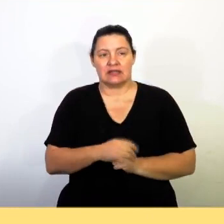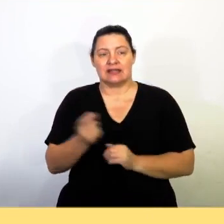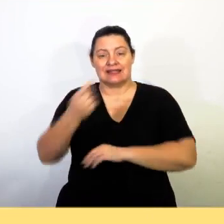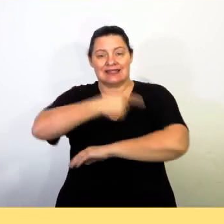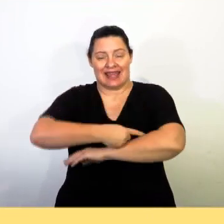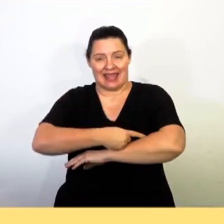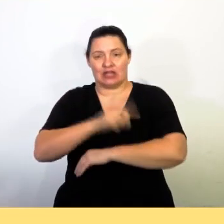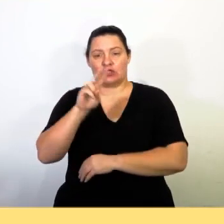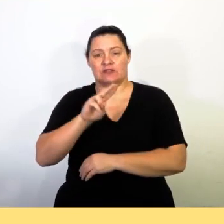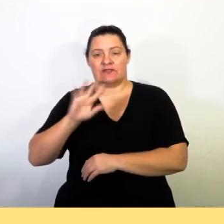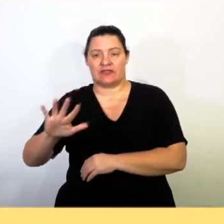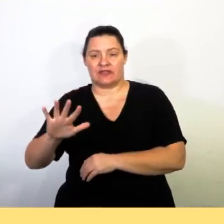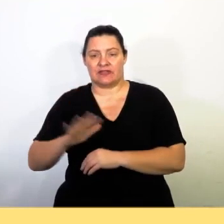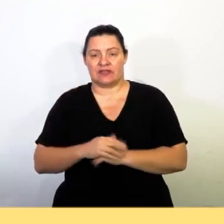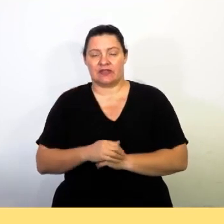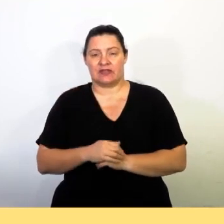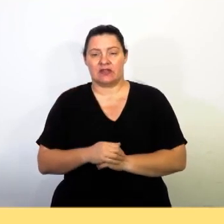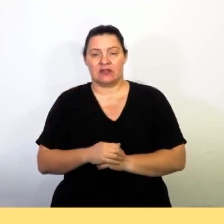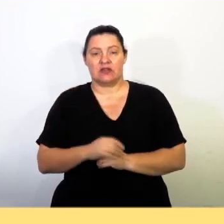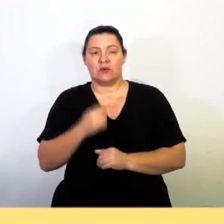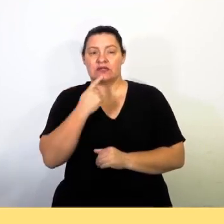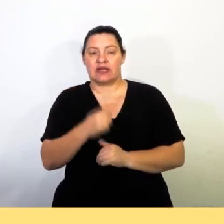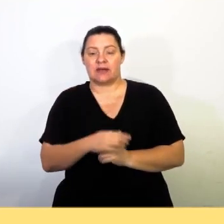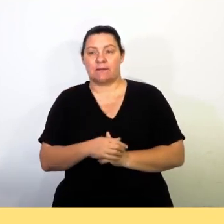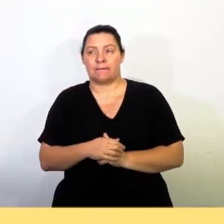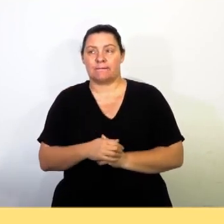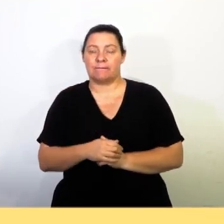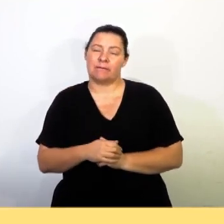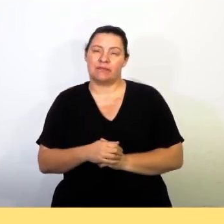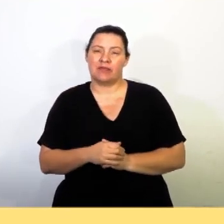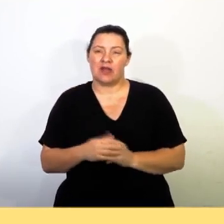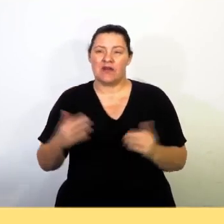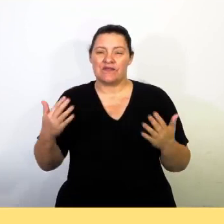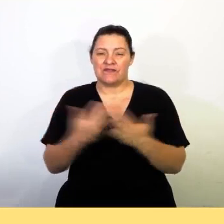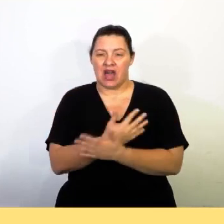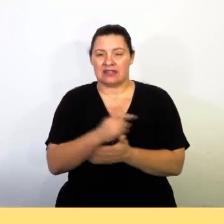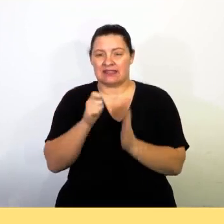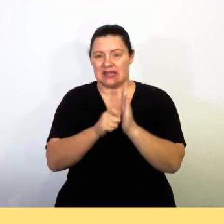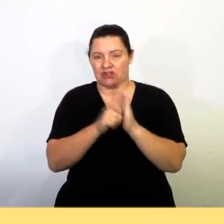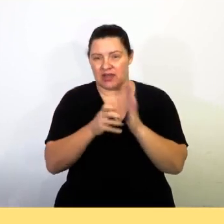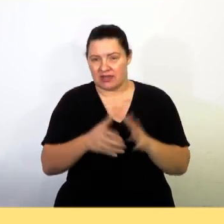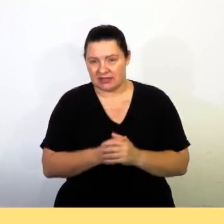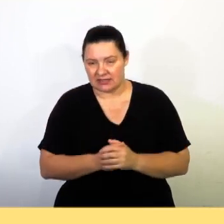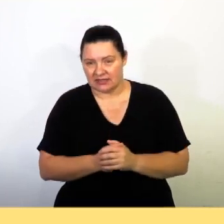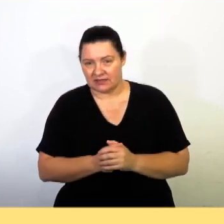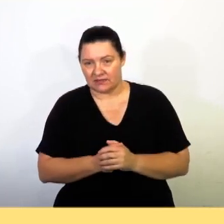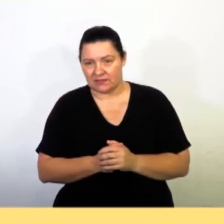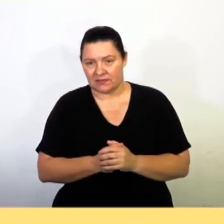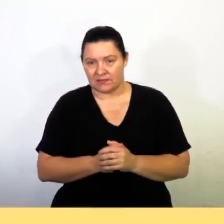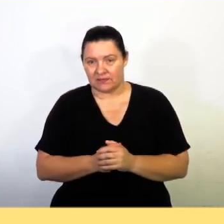13, and the day is the 25th. And we're going to say Fast